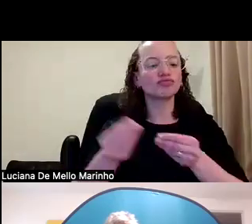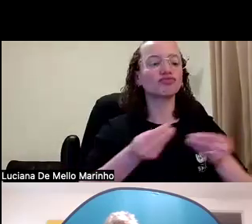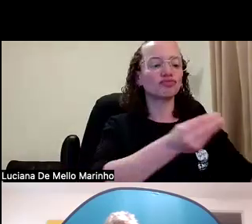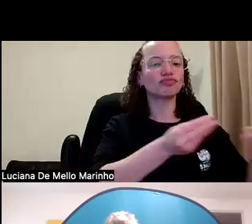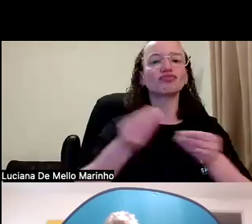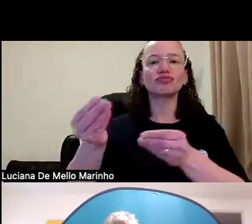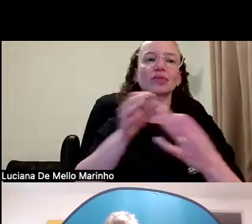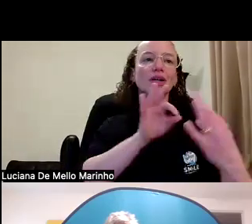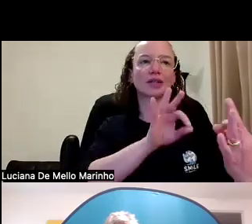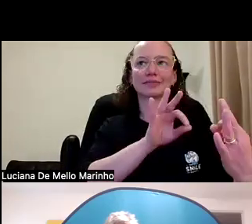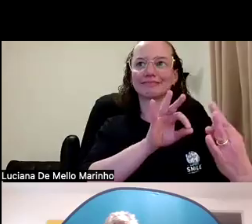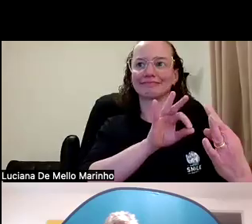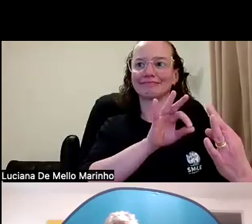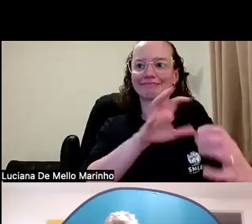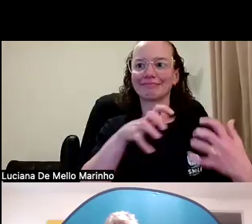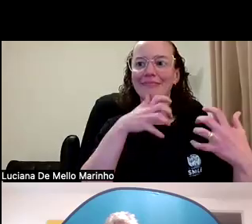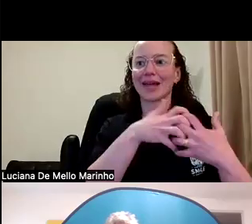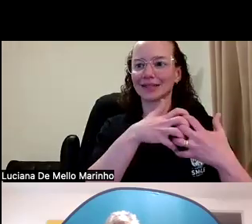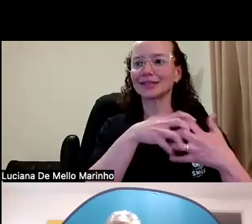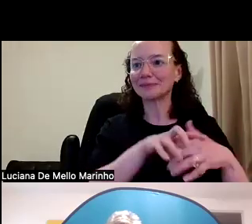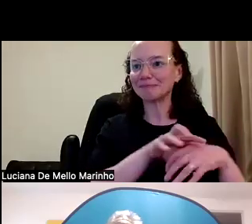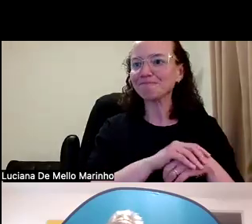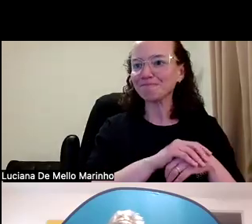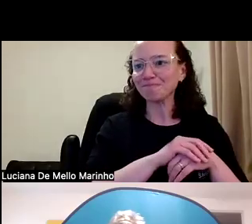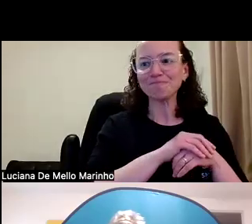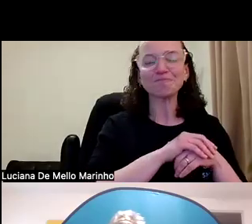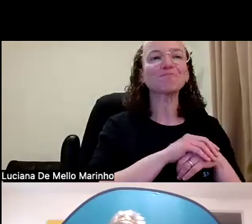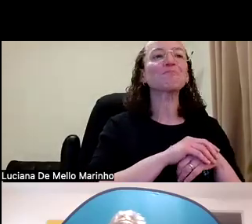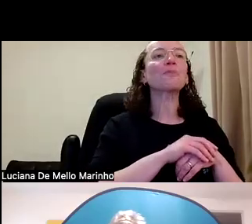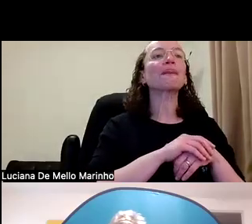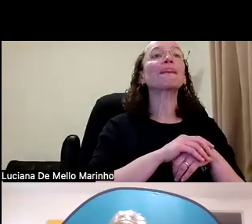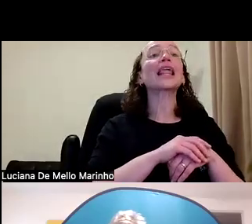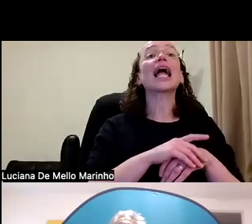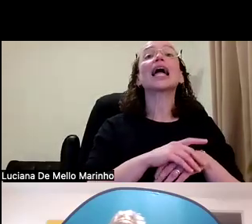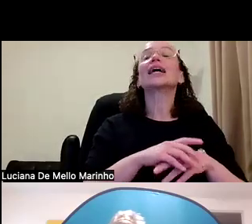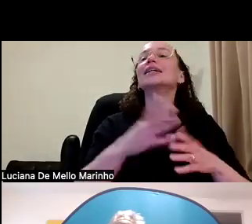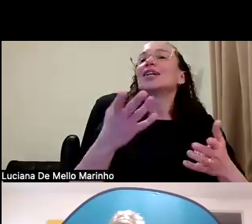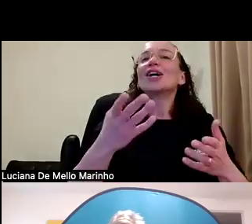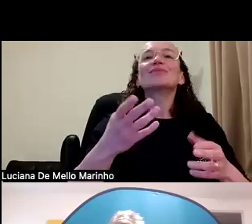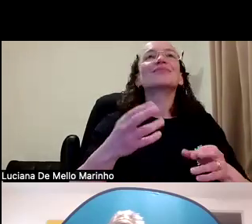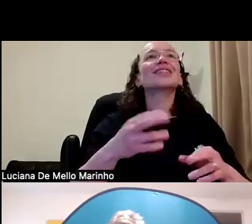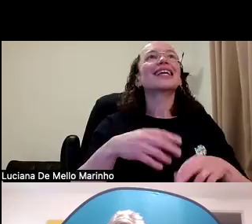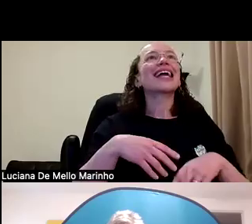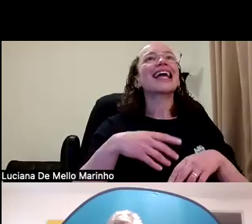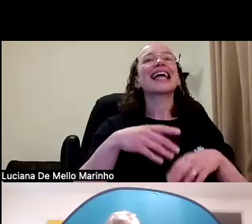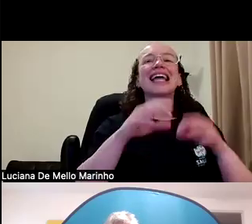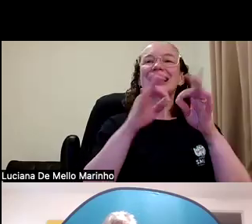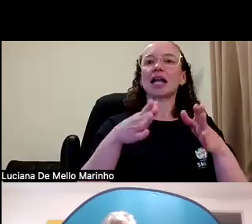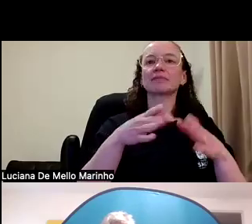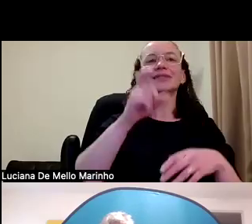should make sure you're learning to understand that and relaying that information and making sure that that is matching.